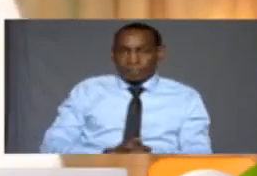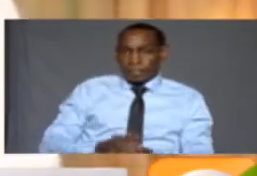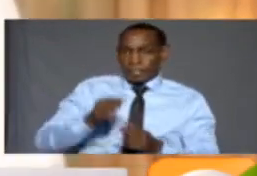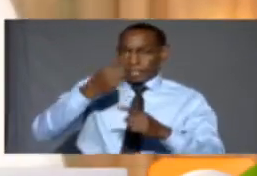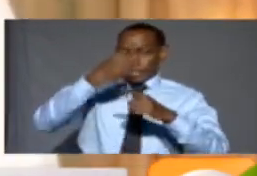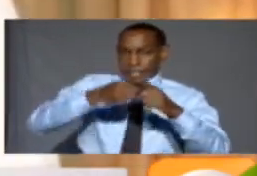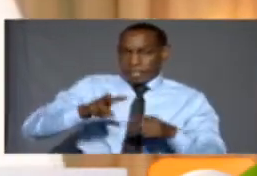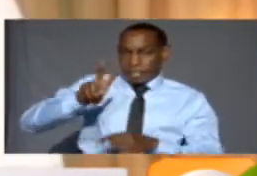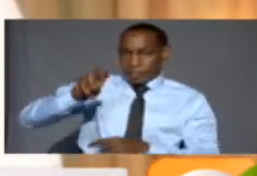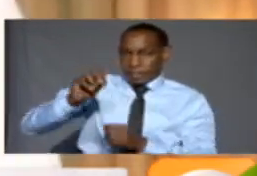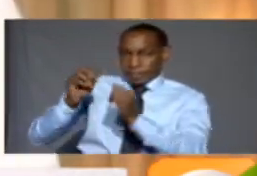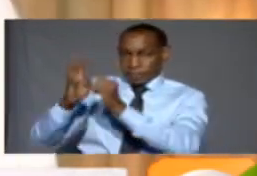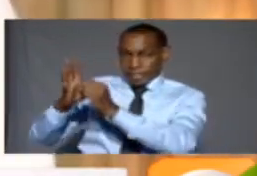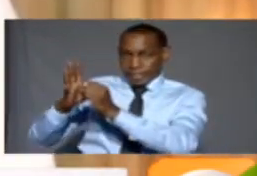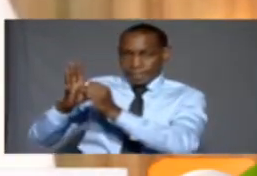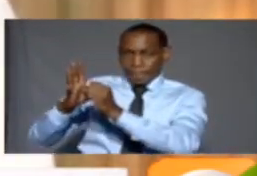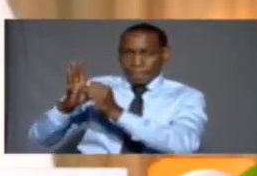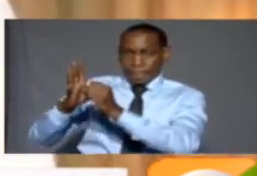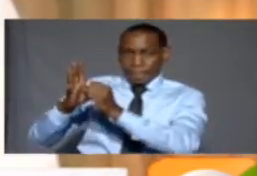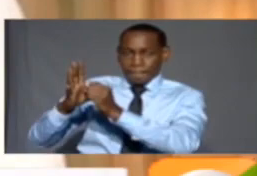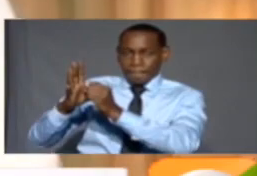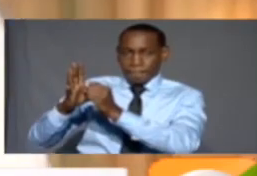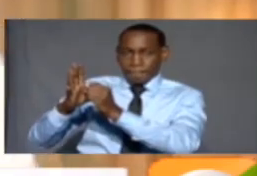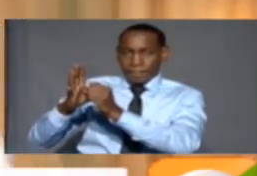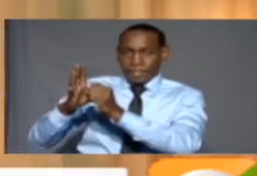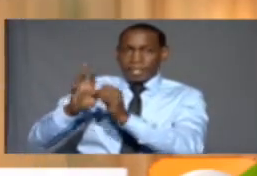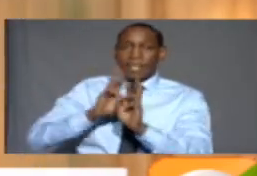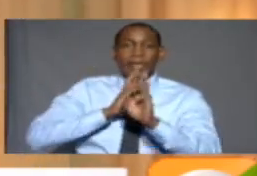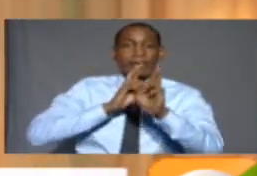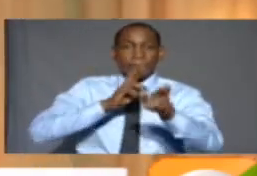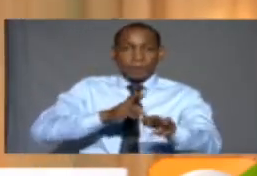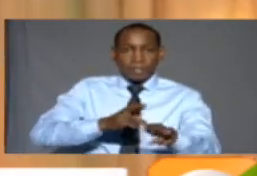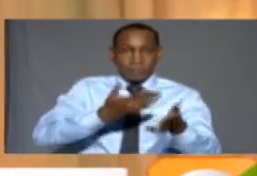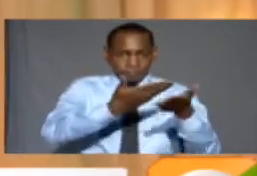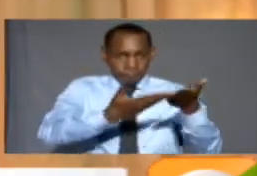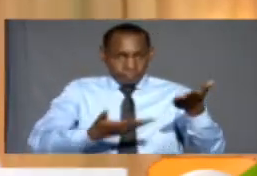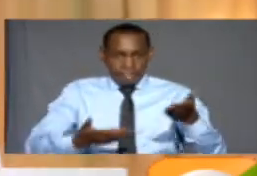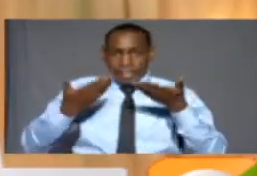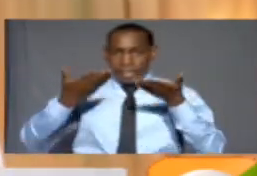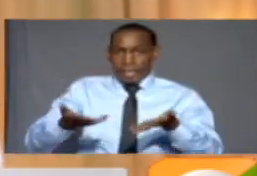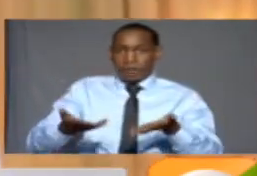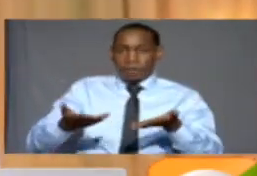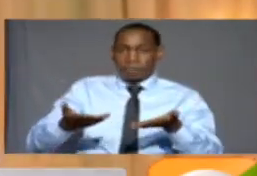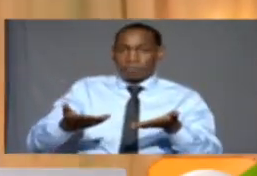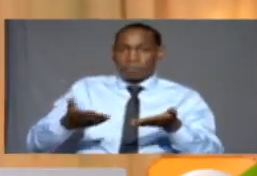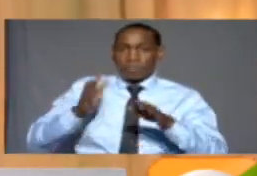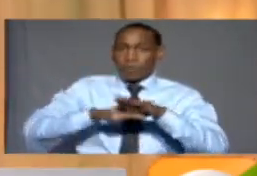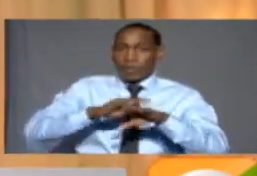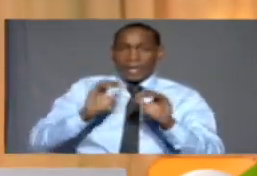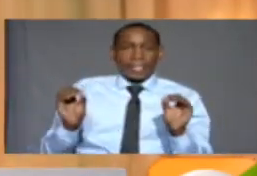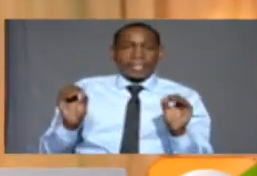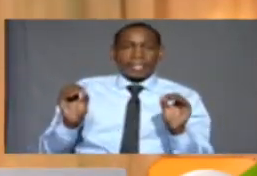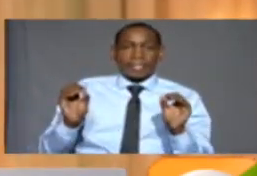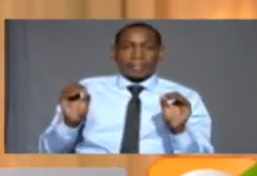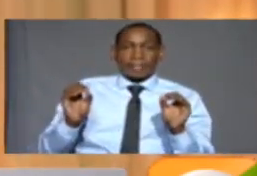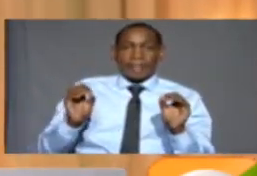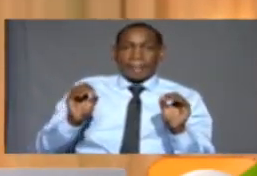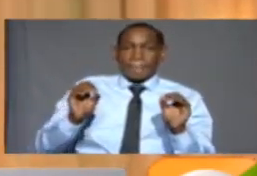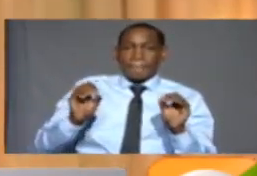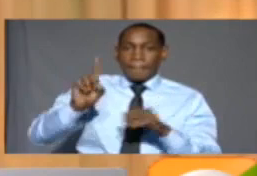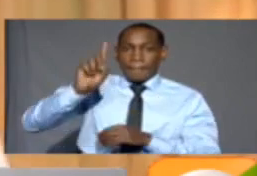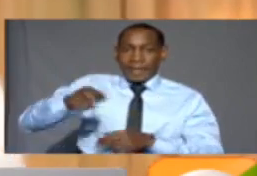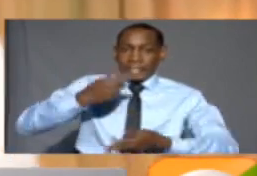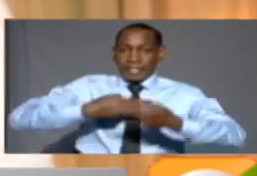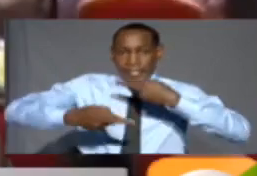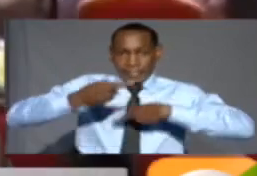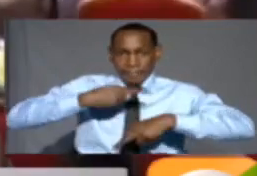2014 Kilemi Mwiria report is now moribund. It needs to be